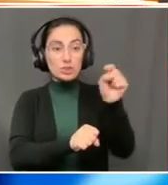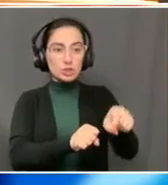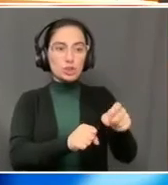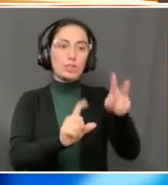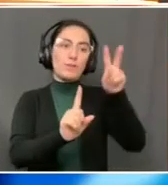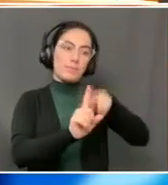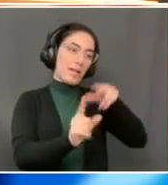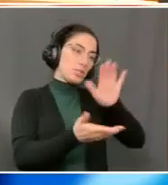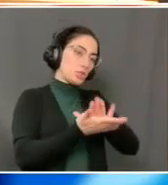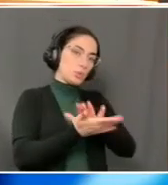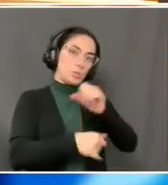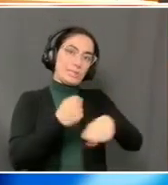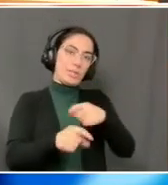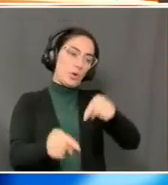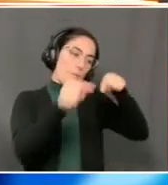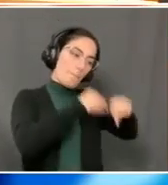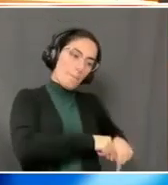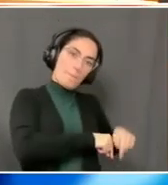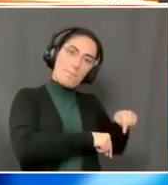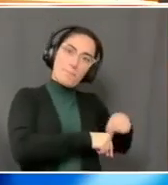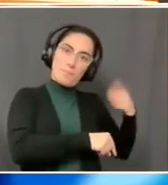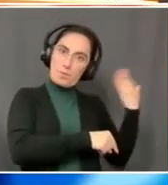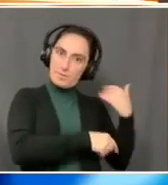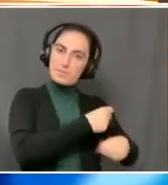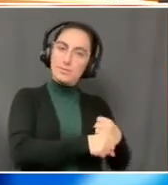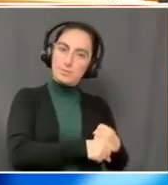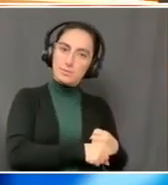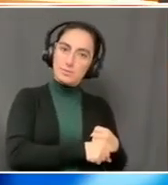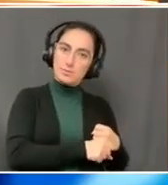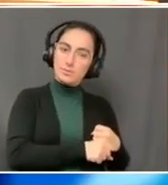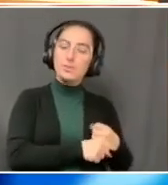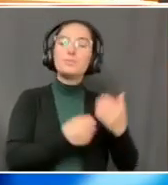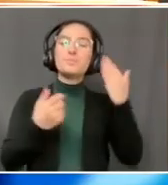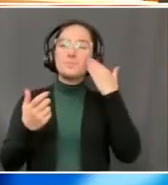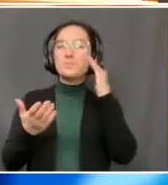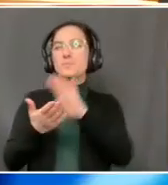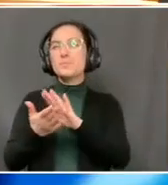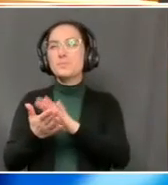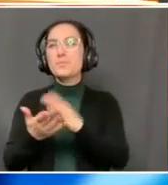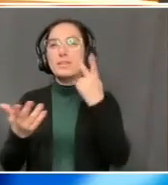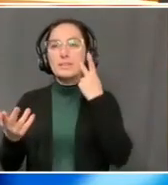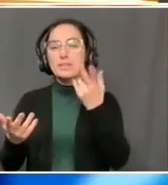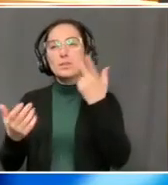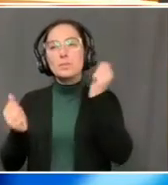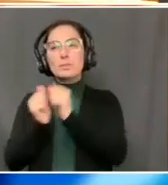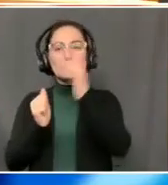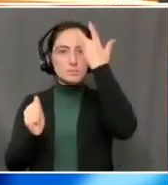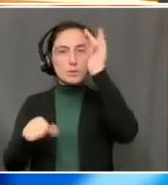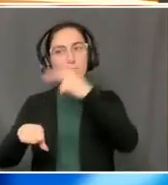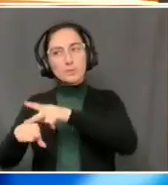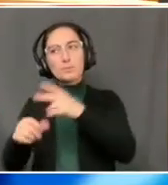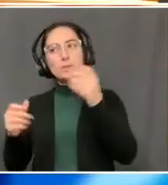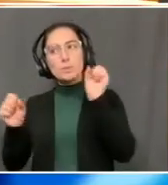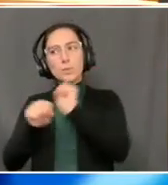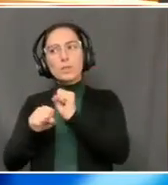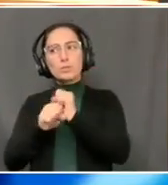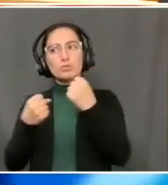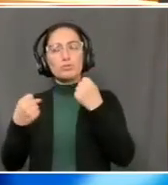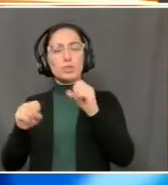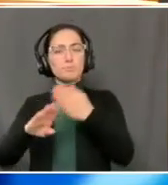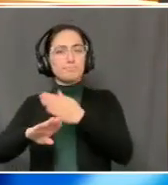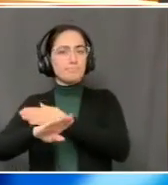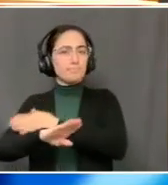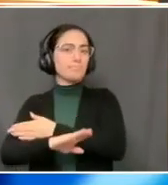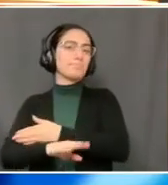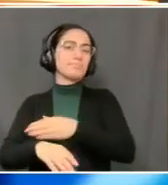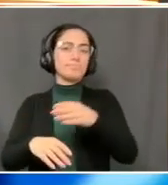we do, I know that schools are, and we see it, I think, with savvier principals, and so we're working on principal training and budget